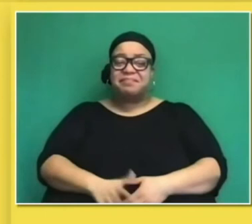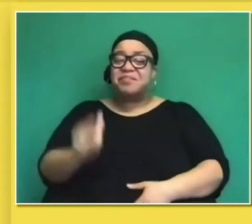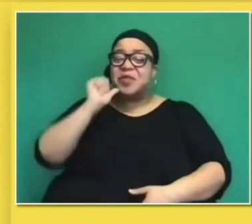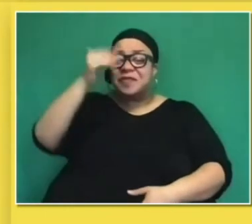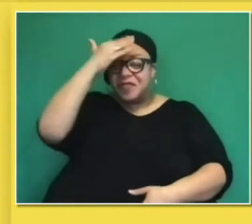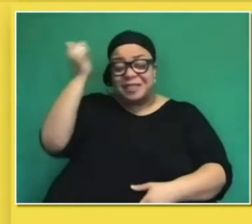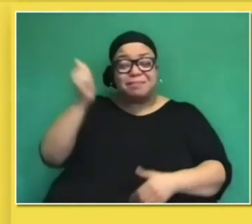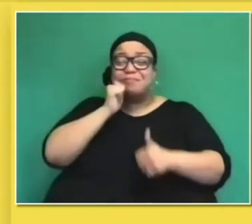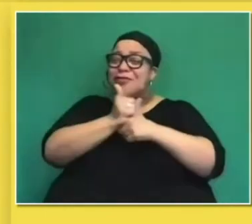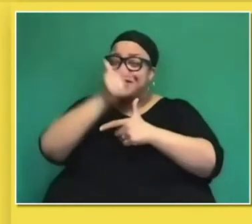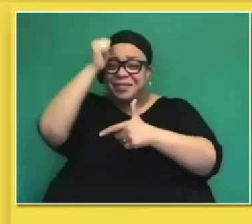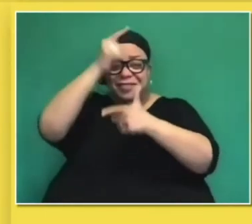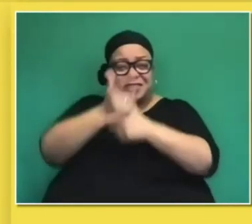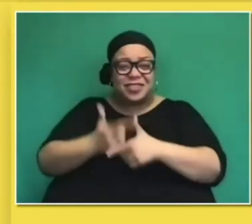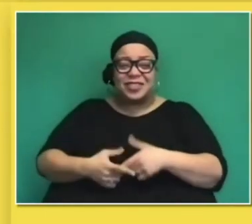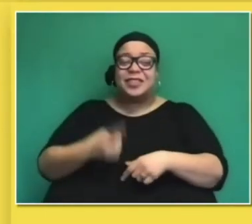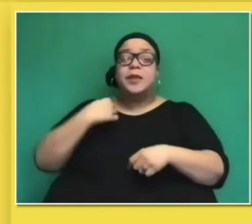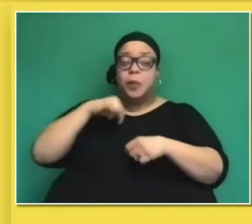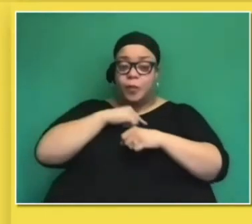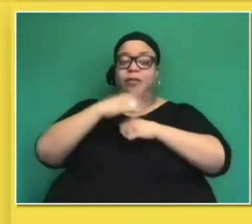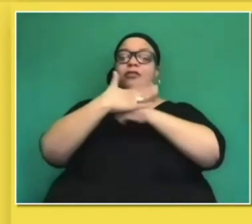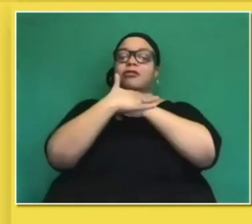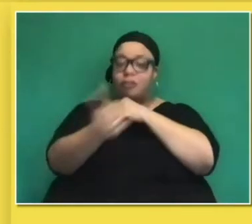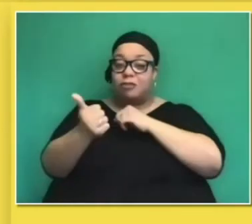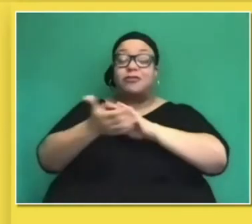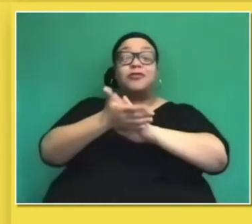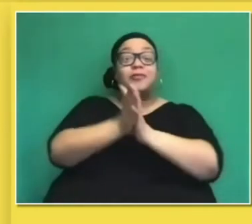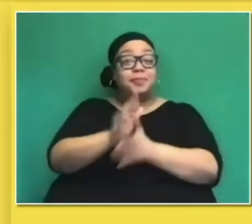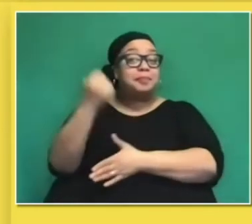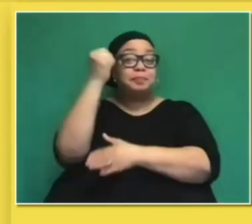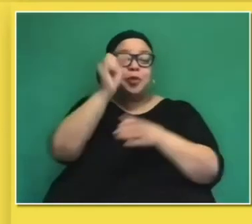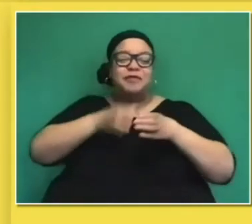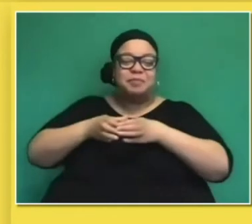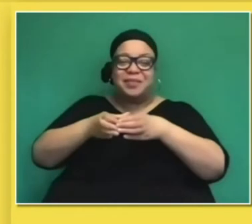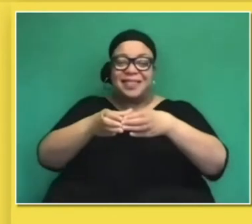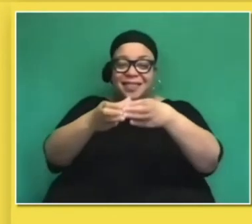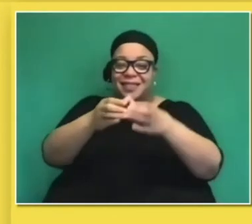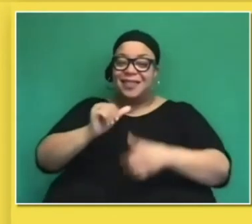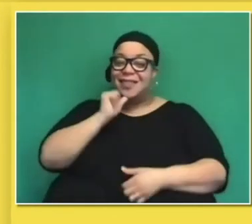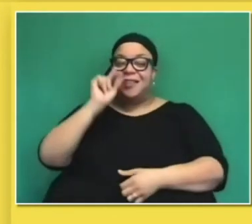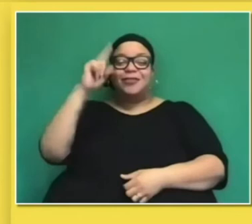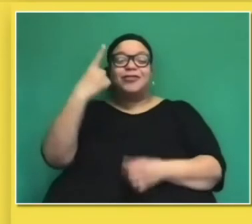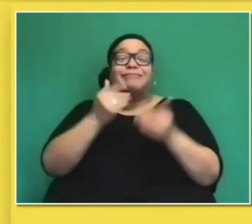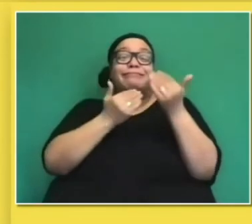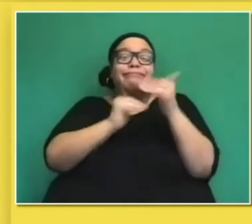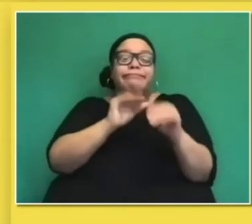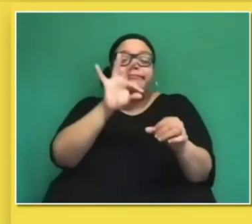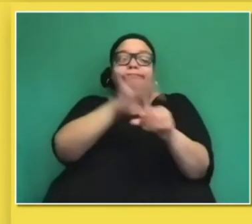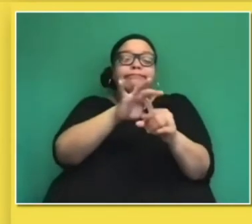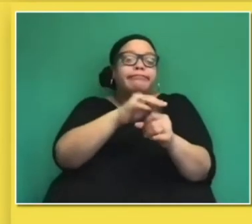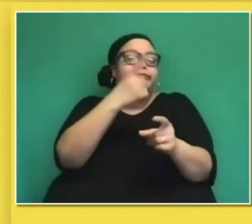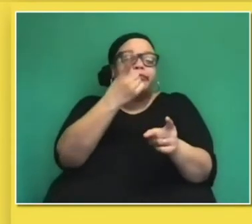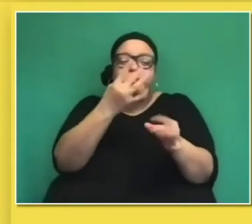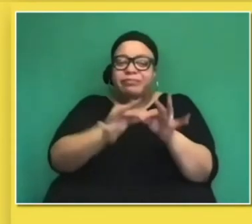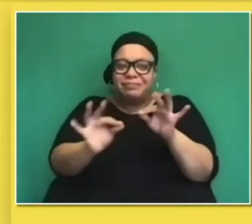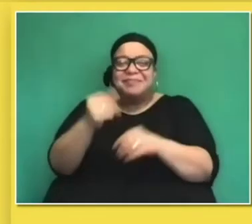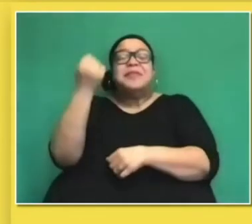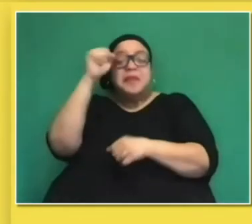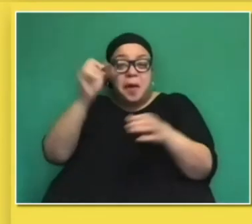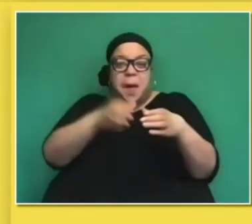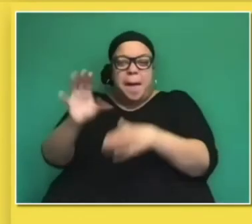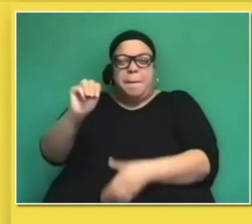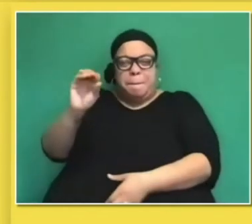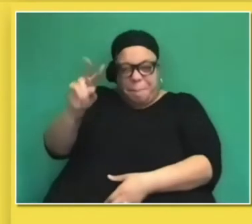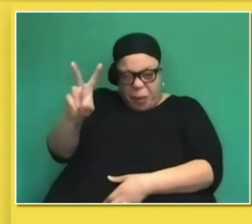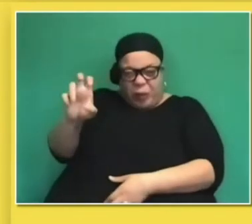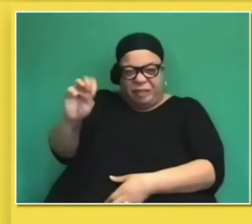Not just to be in an election, but to be a movement. But because you moved in this election, you are seeing in front of you the